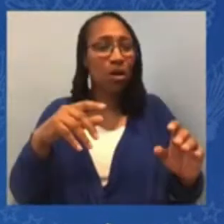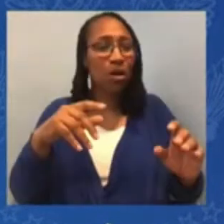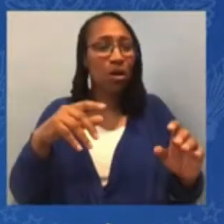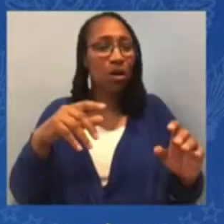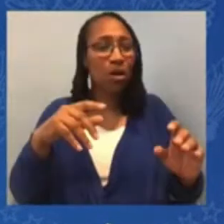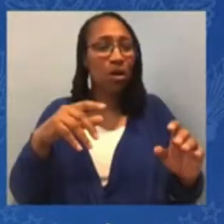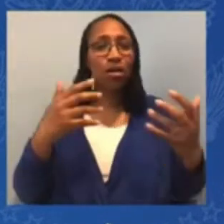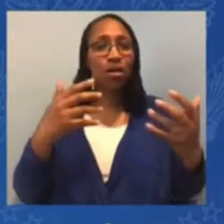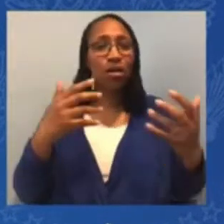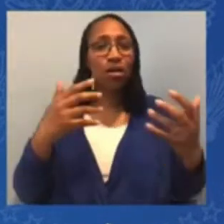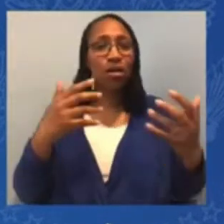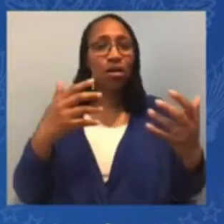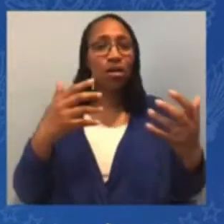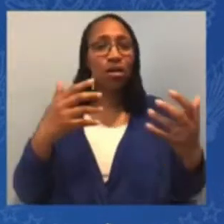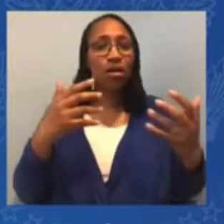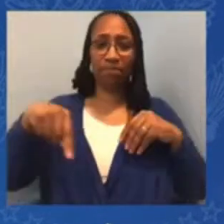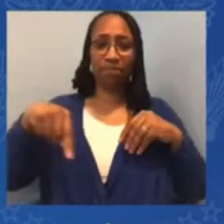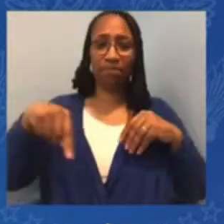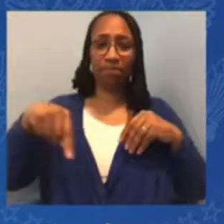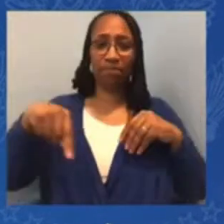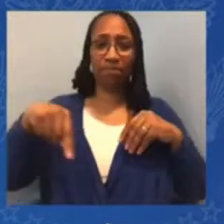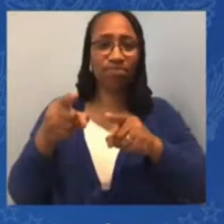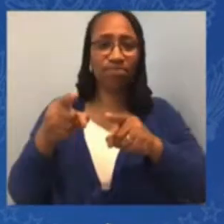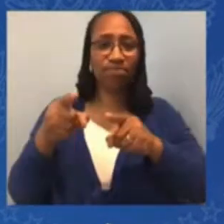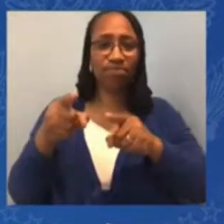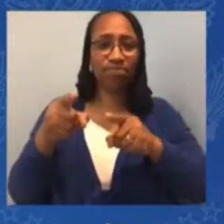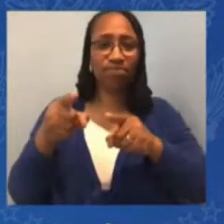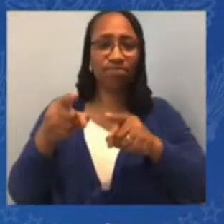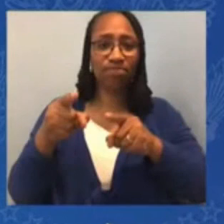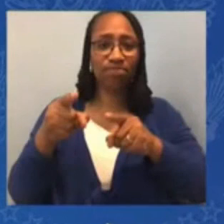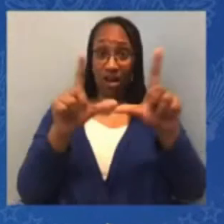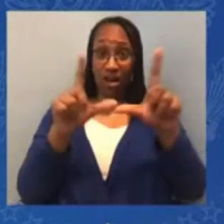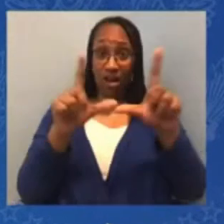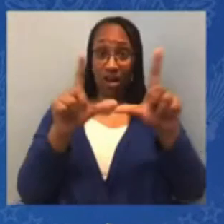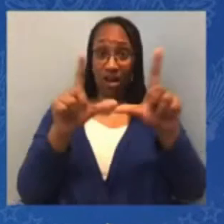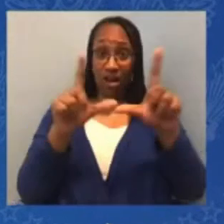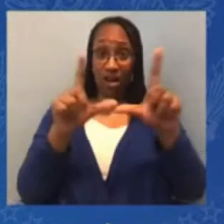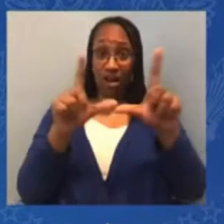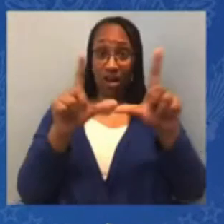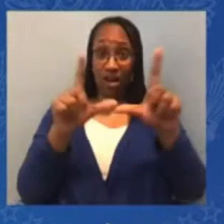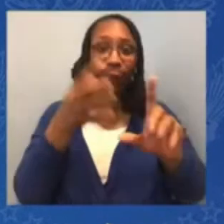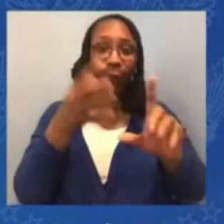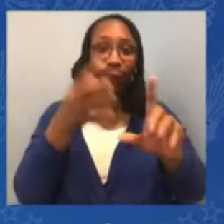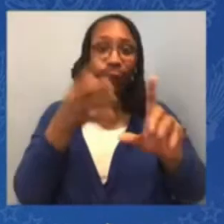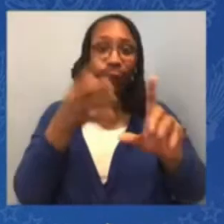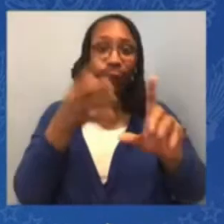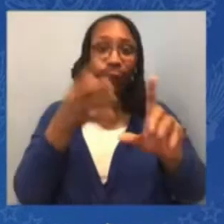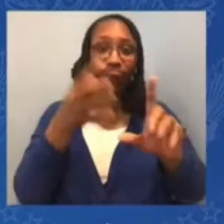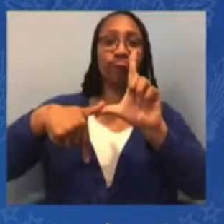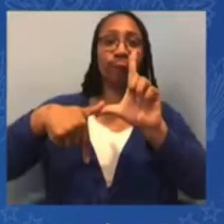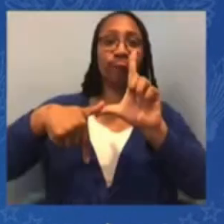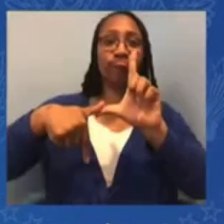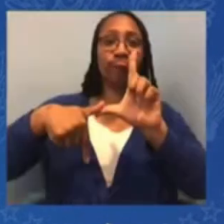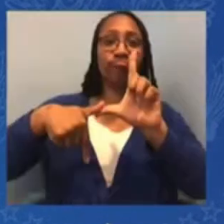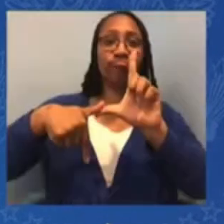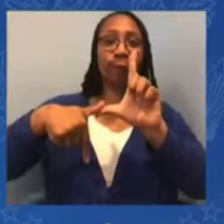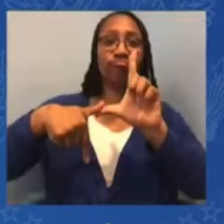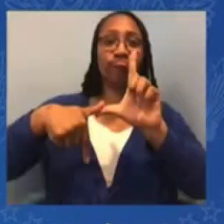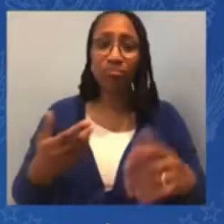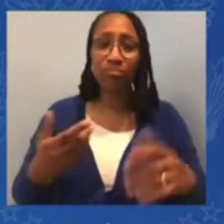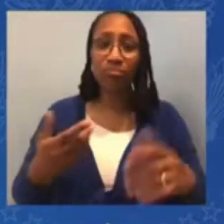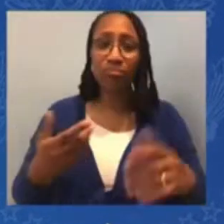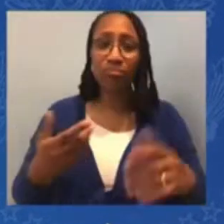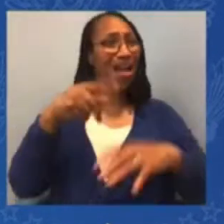You have a lot of gun dealers who are engaged in shady actions. Well, guess what? It used to be they'd get